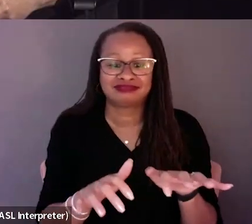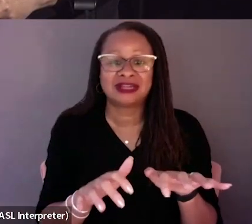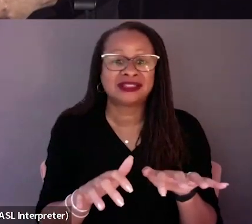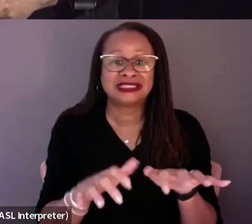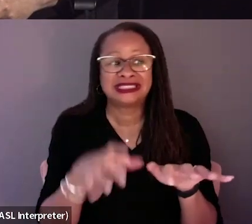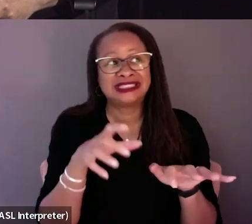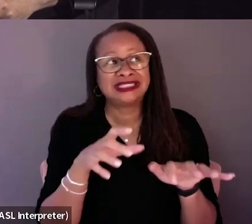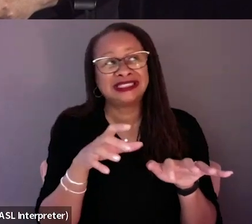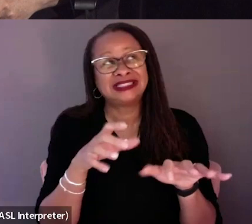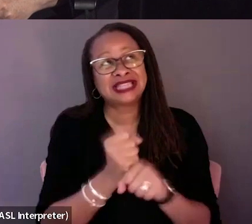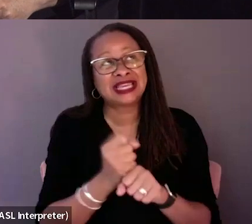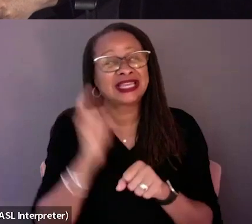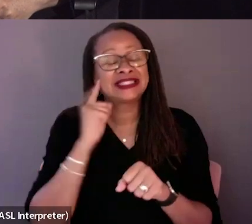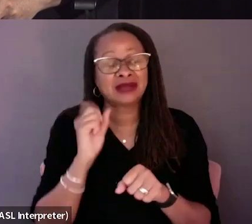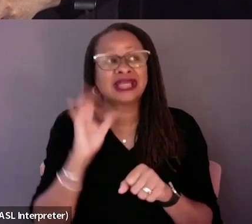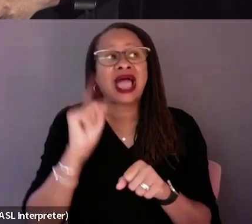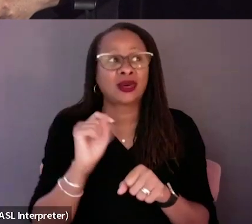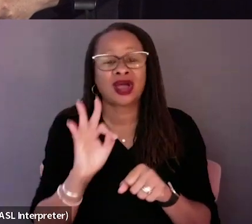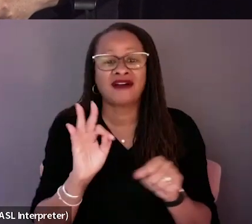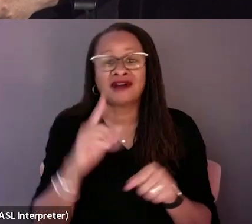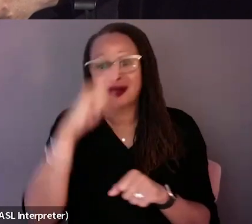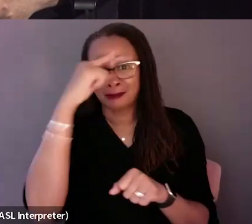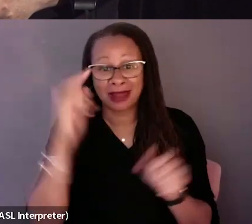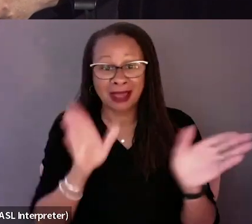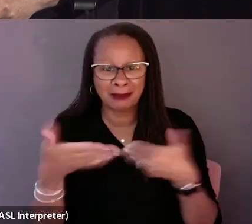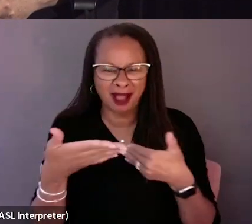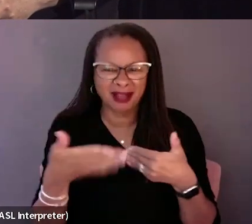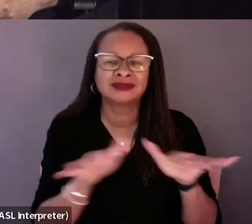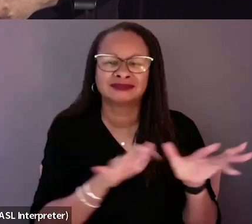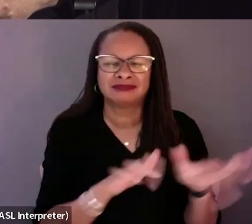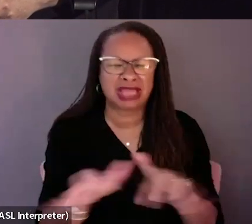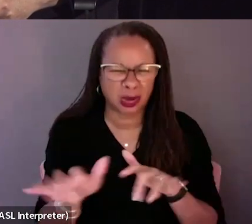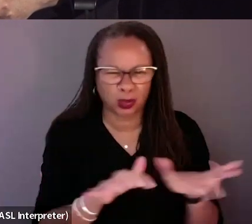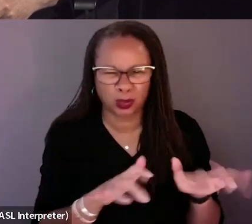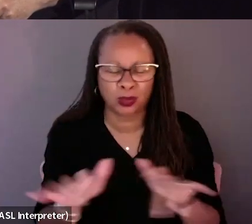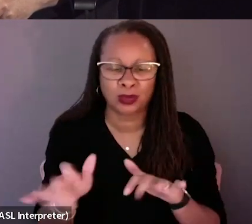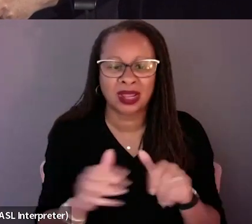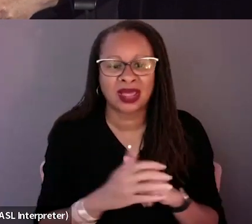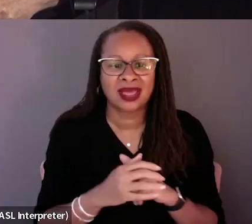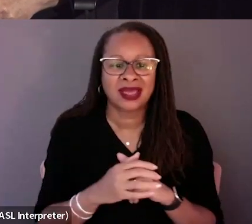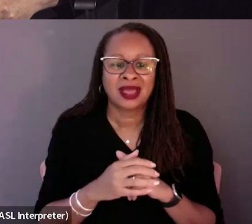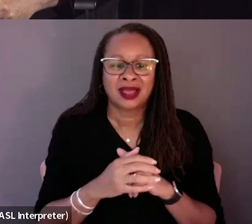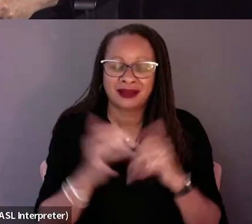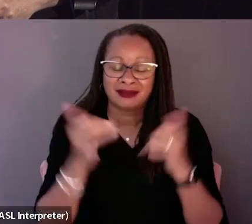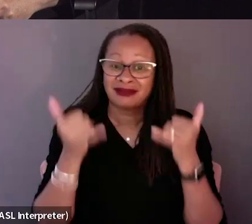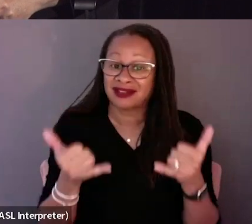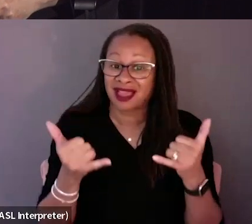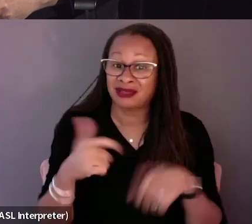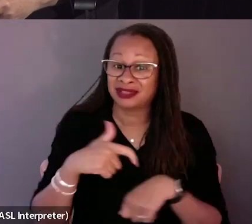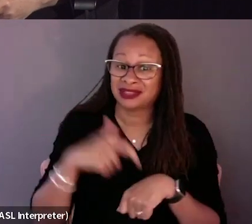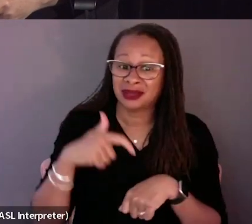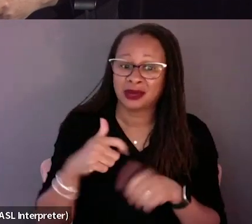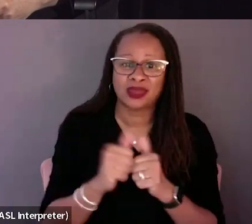box. But also like with the times that we are living, right now, with all